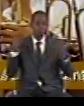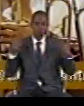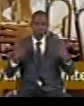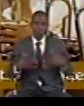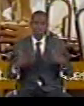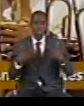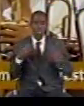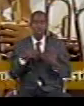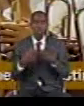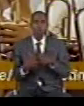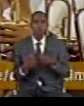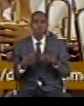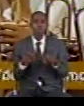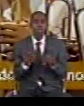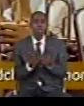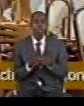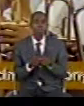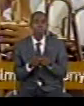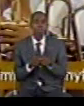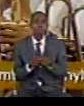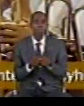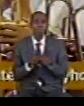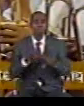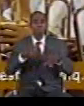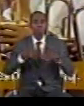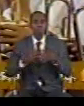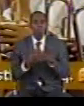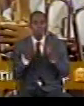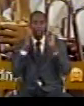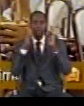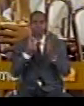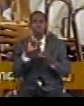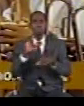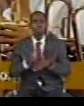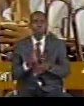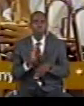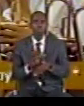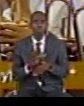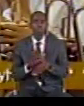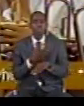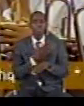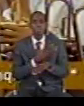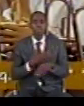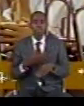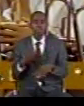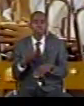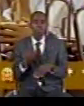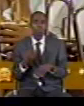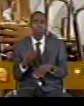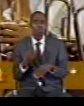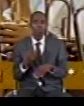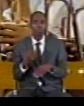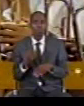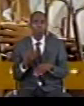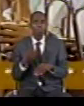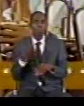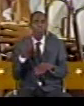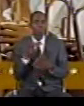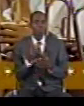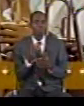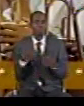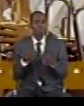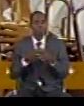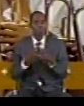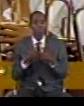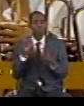So as she started going to the church, and she has been listening to her father in the Lord, some of the things started leaving her. And so